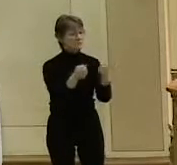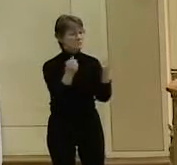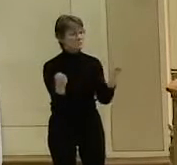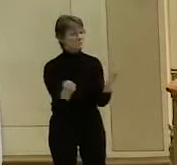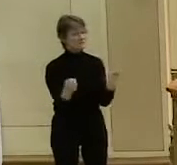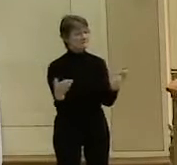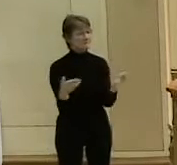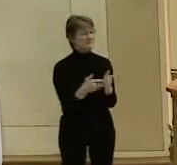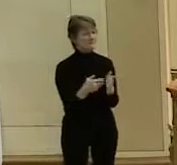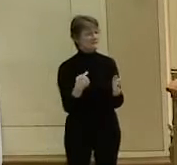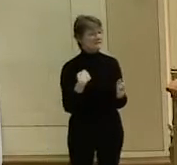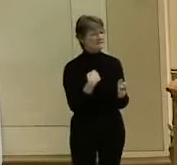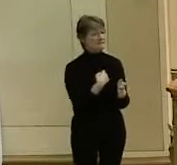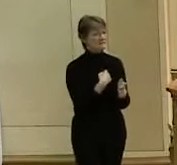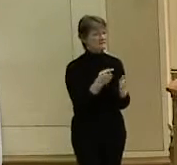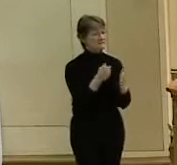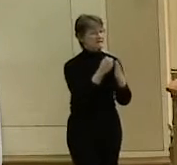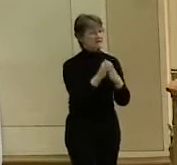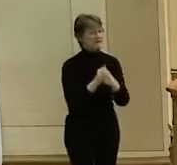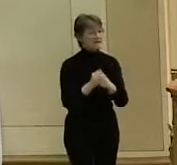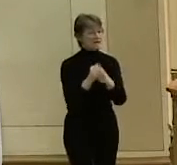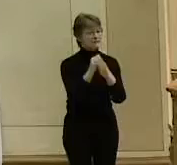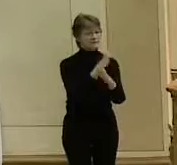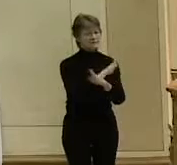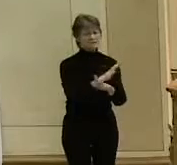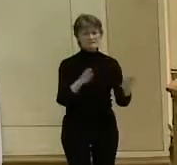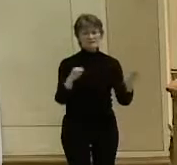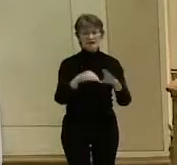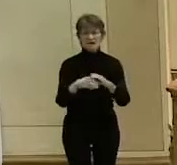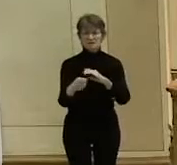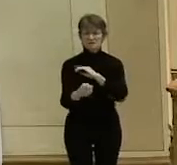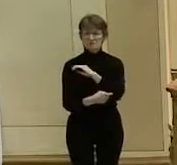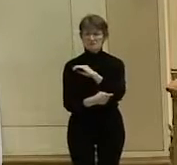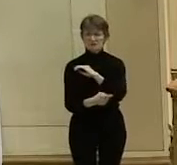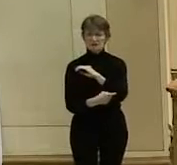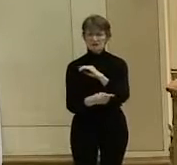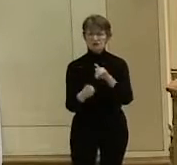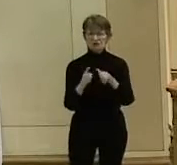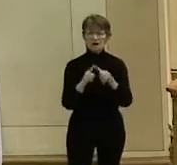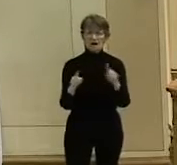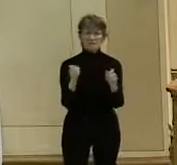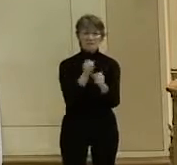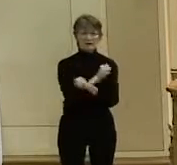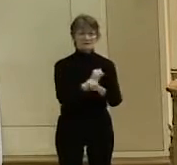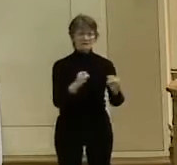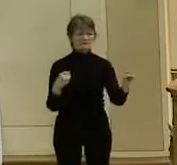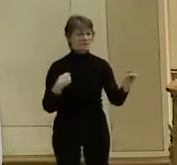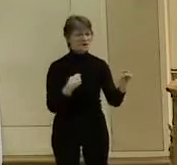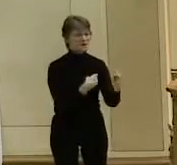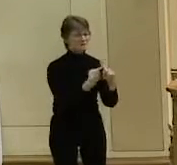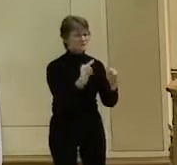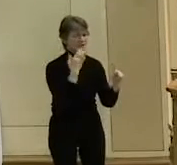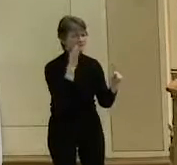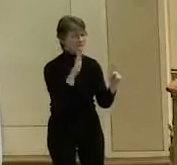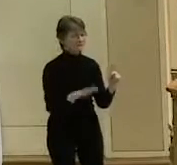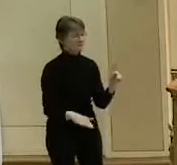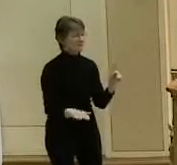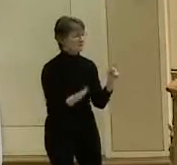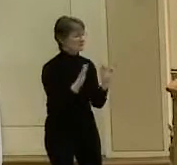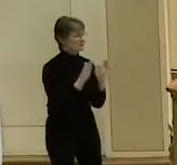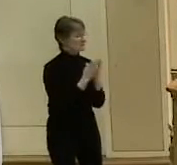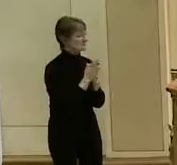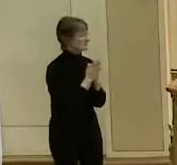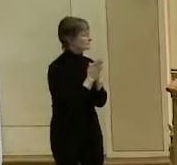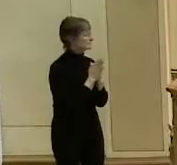forgive those who trespass against us. And lead us not into temptation, but deliver us from